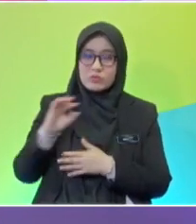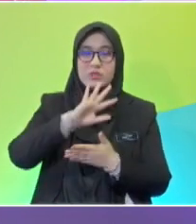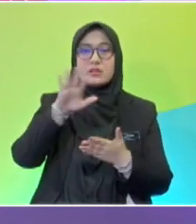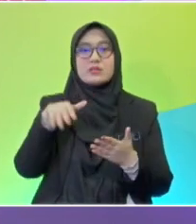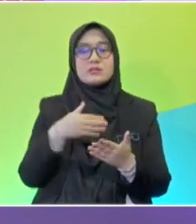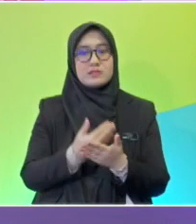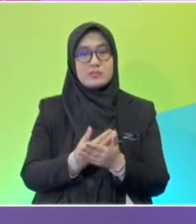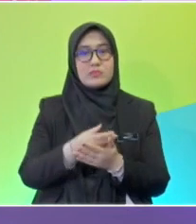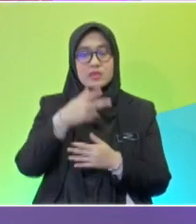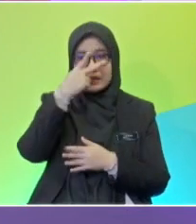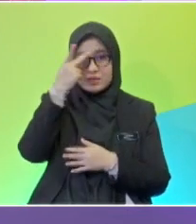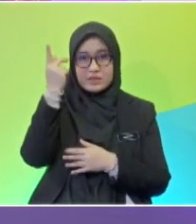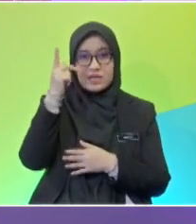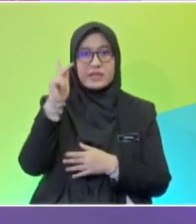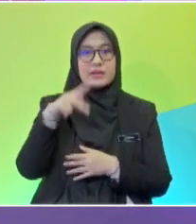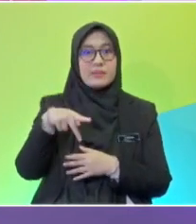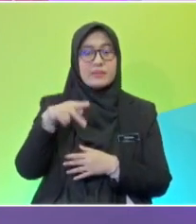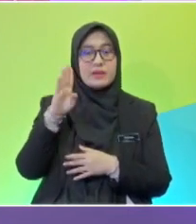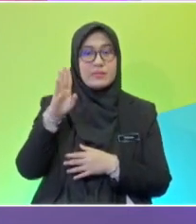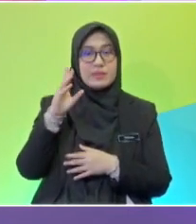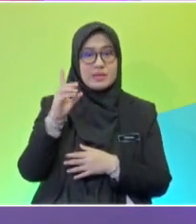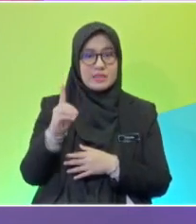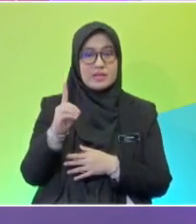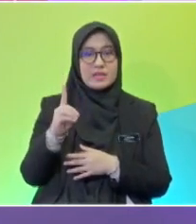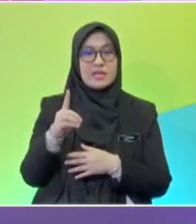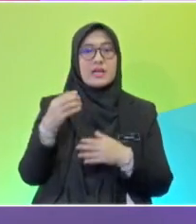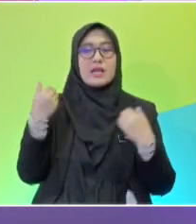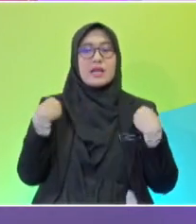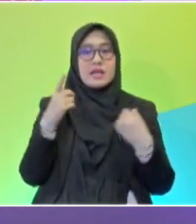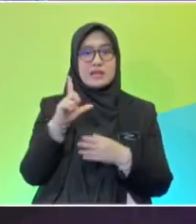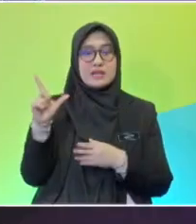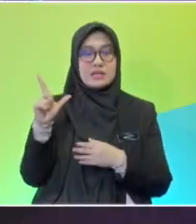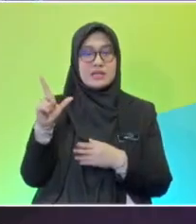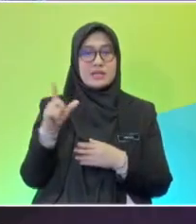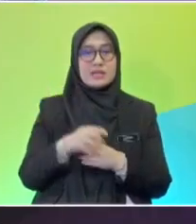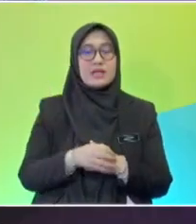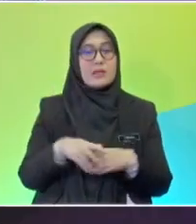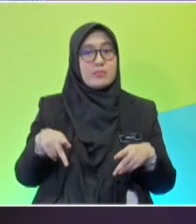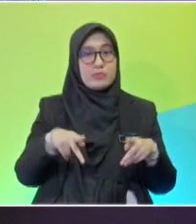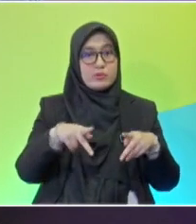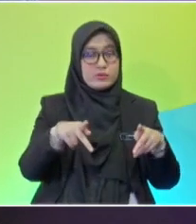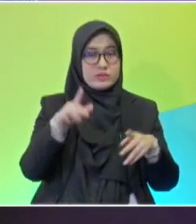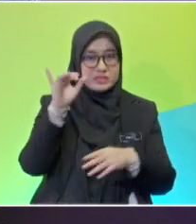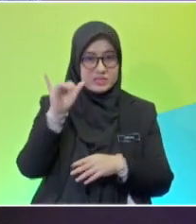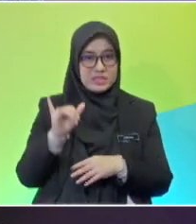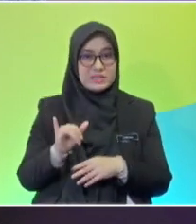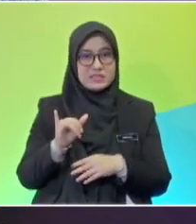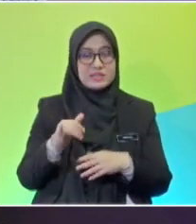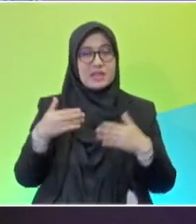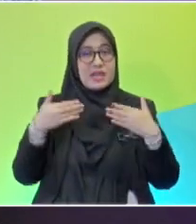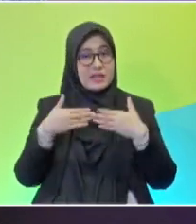Because PBD is an ongoing process. Wow. Okay, all right. So, shall we begin? Yes,